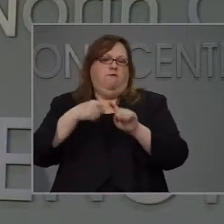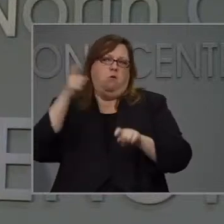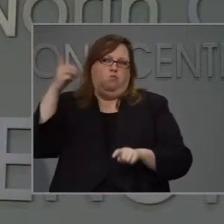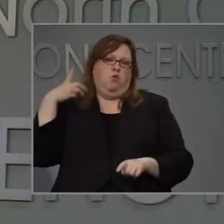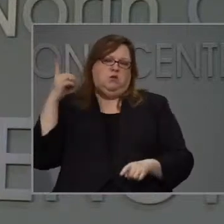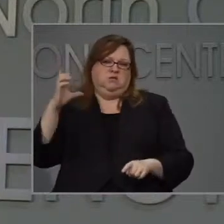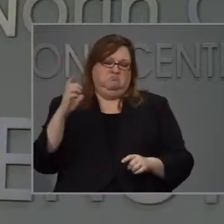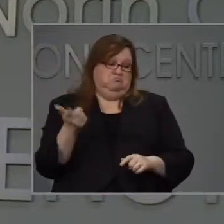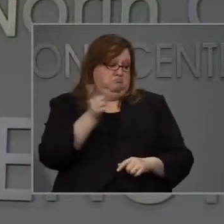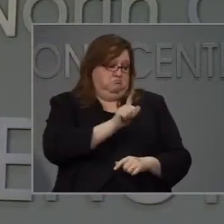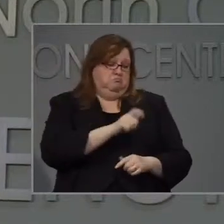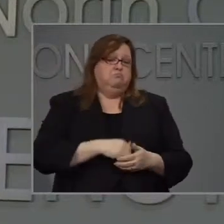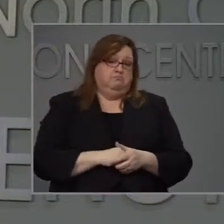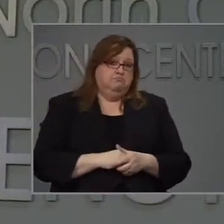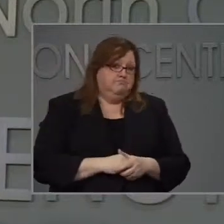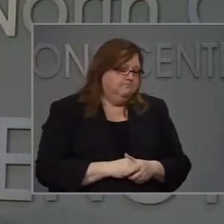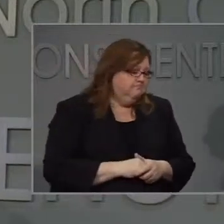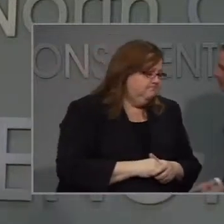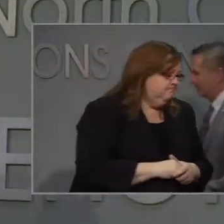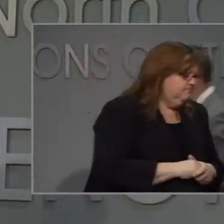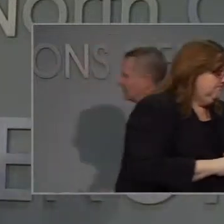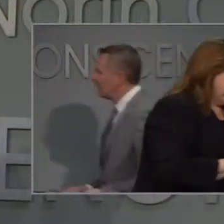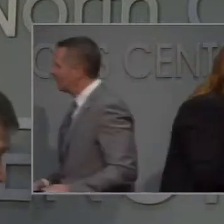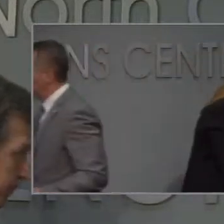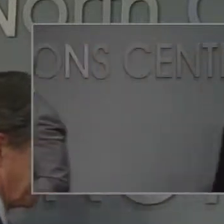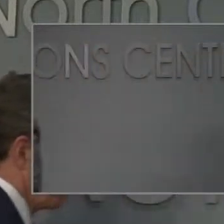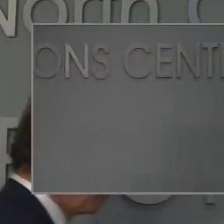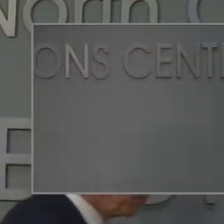Washington. Commissioner Ishii.